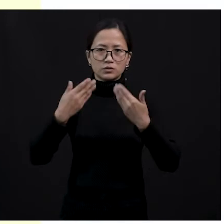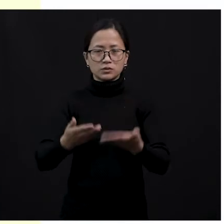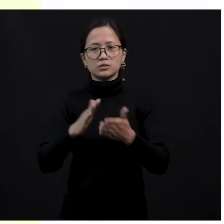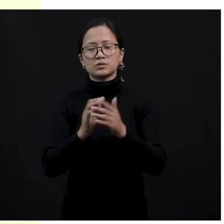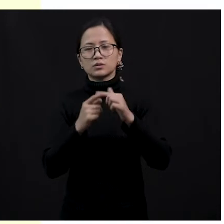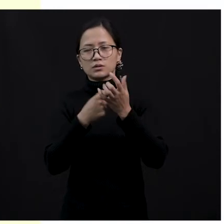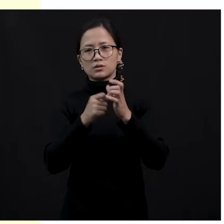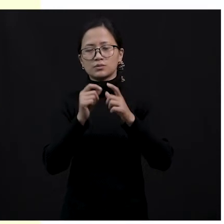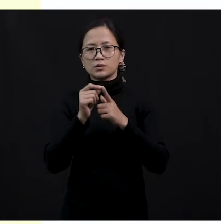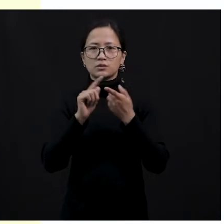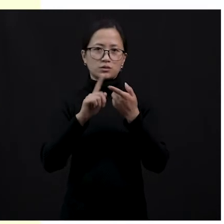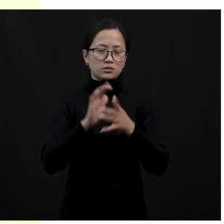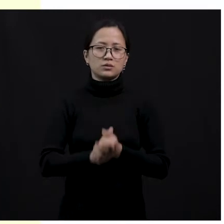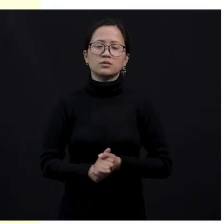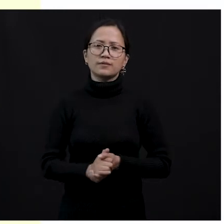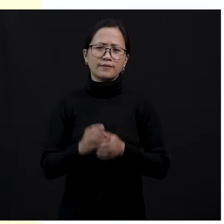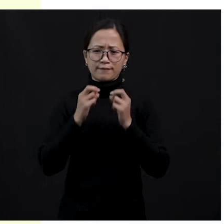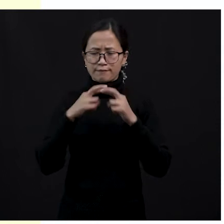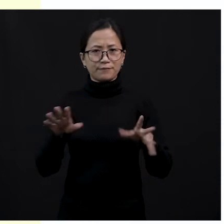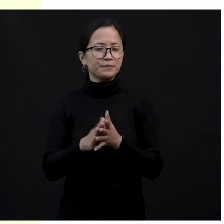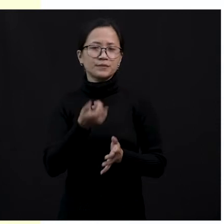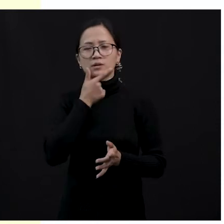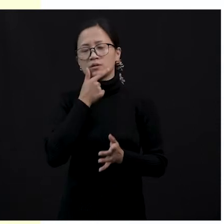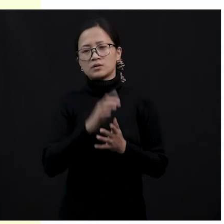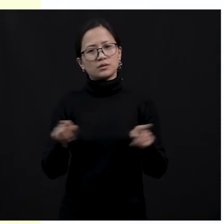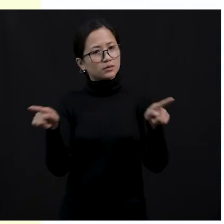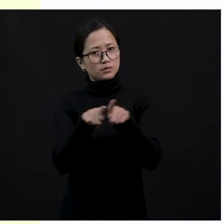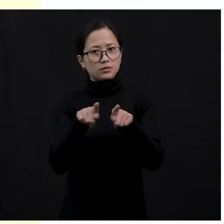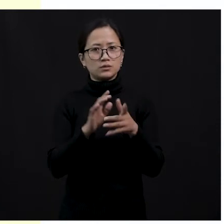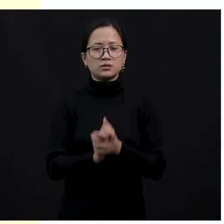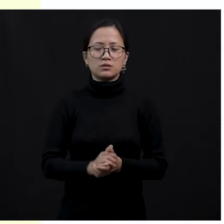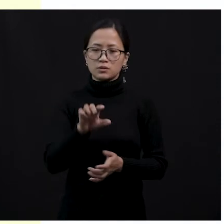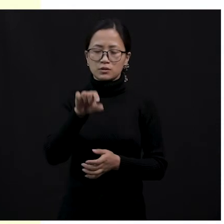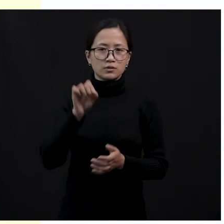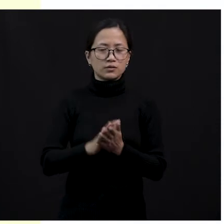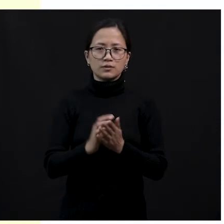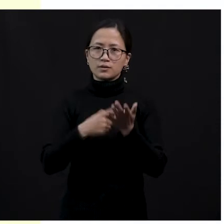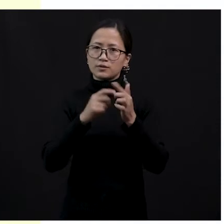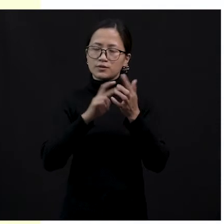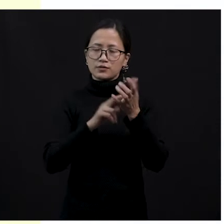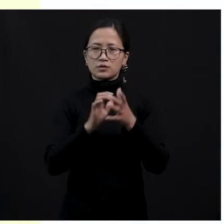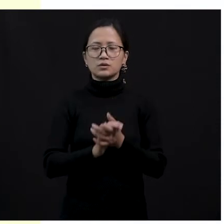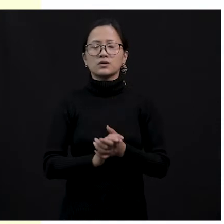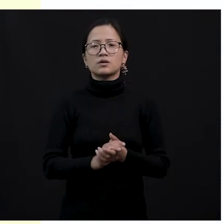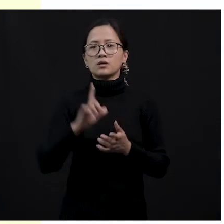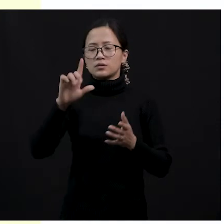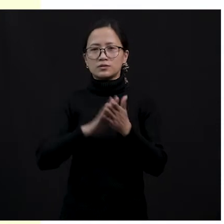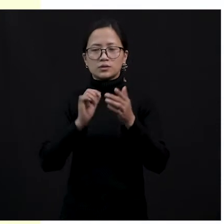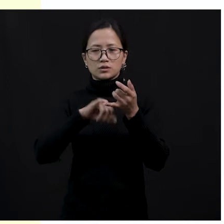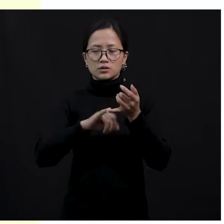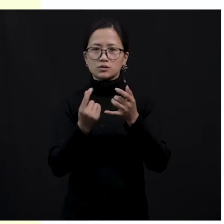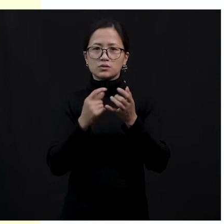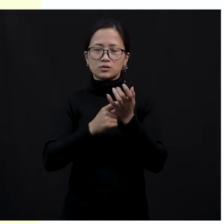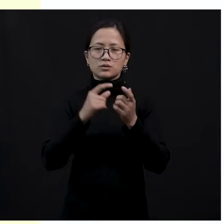So now I'm sure you find this very funny as well. Here we have finally revealed the suspense. At the same